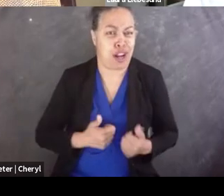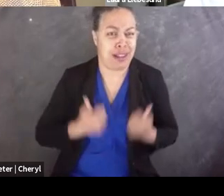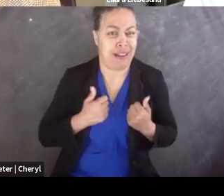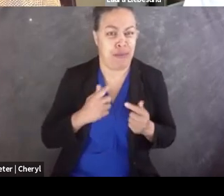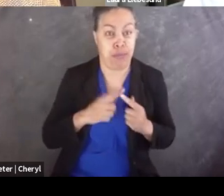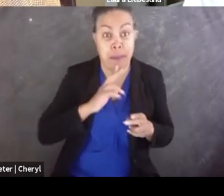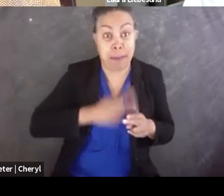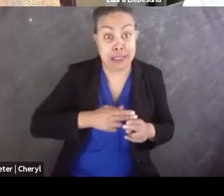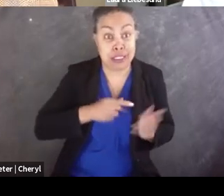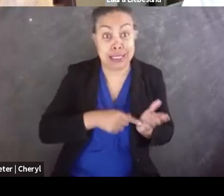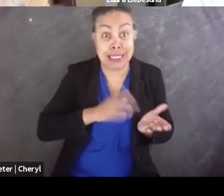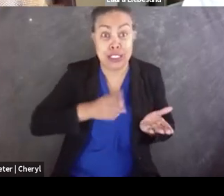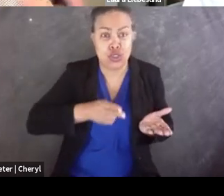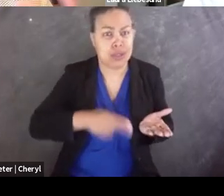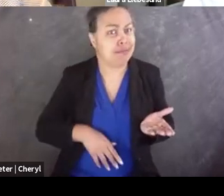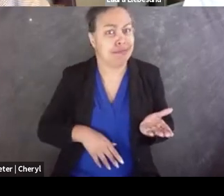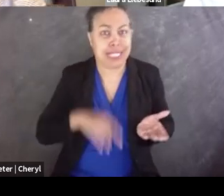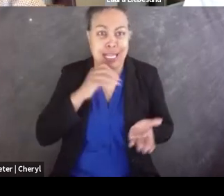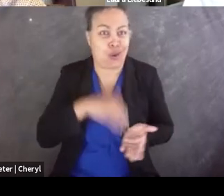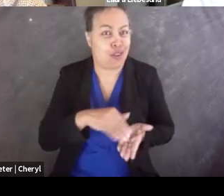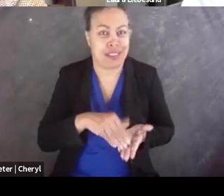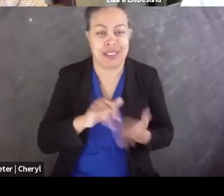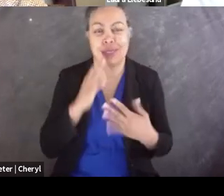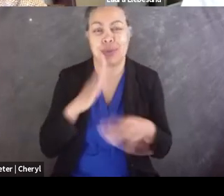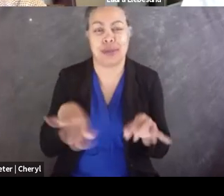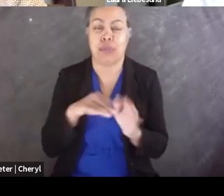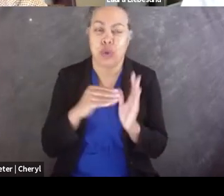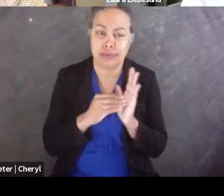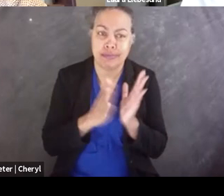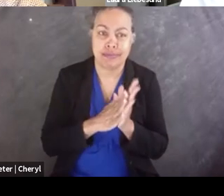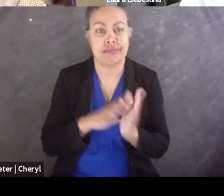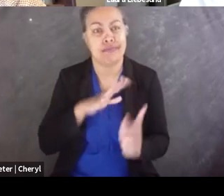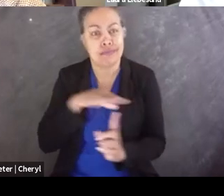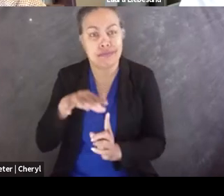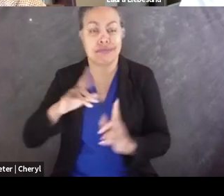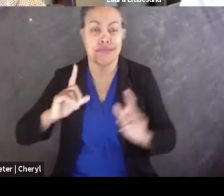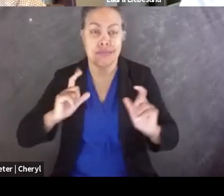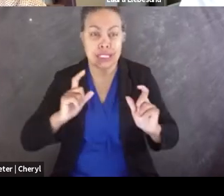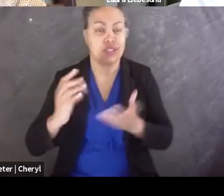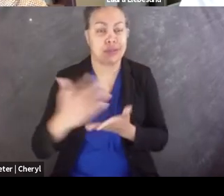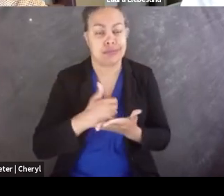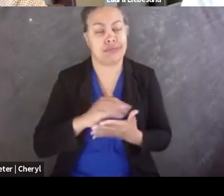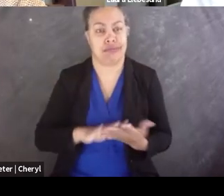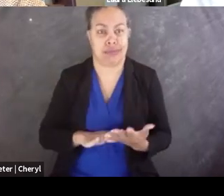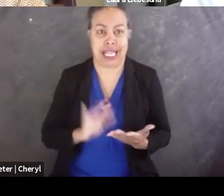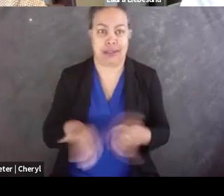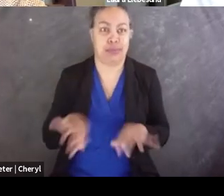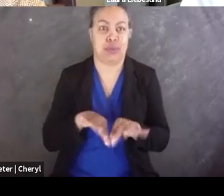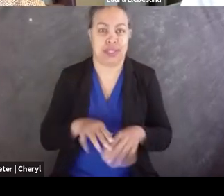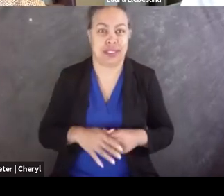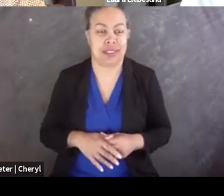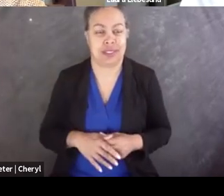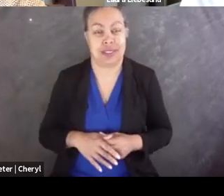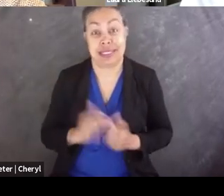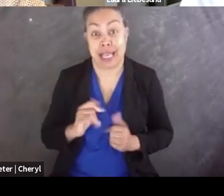so capturing that history and retelling it was the drive behind this. So I really want to turn it over to